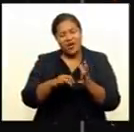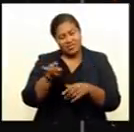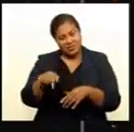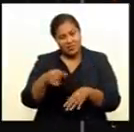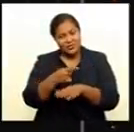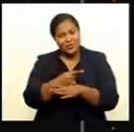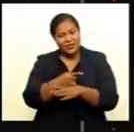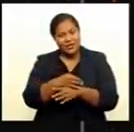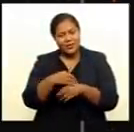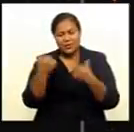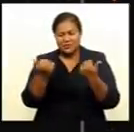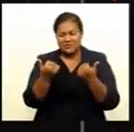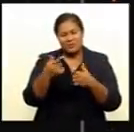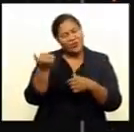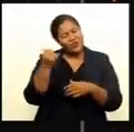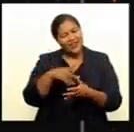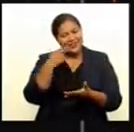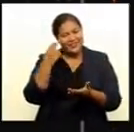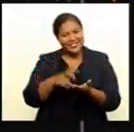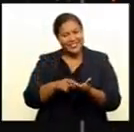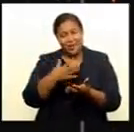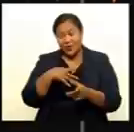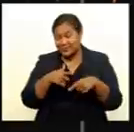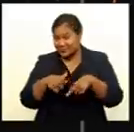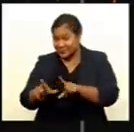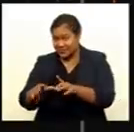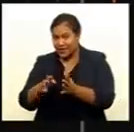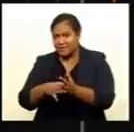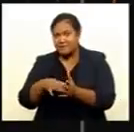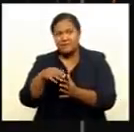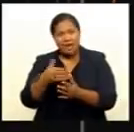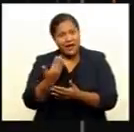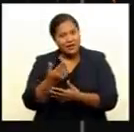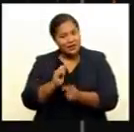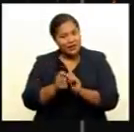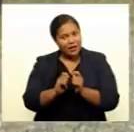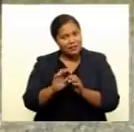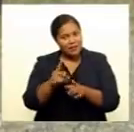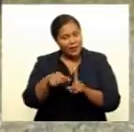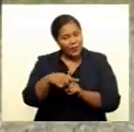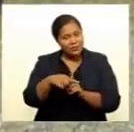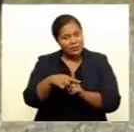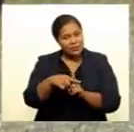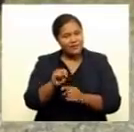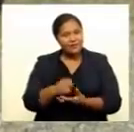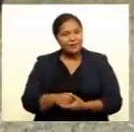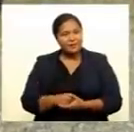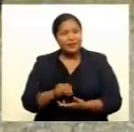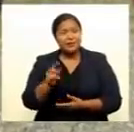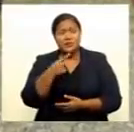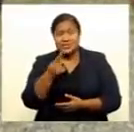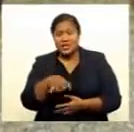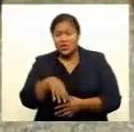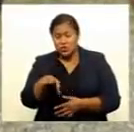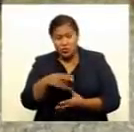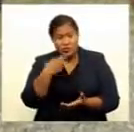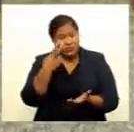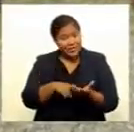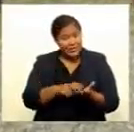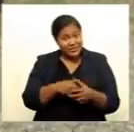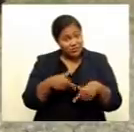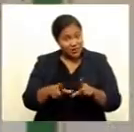after several of those registered to travel on Monday tested positive for COVID-19. Rainima says those registered to travel will